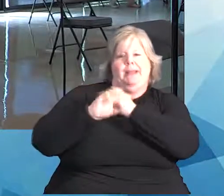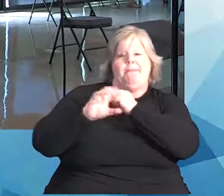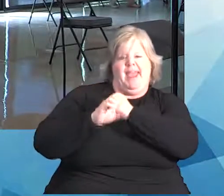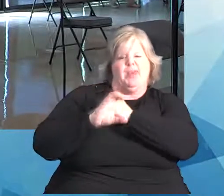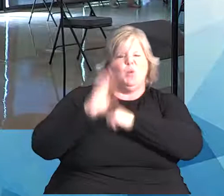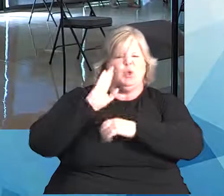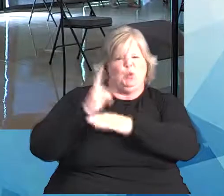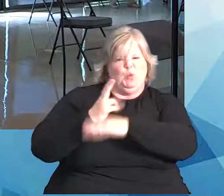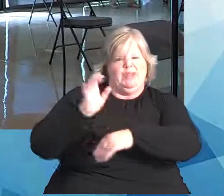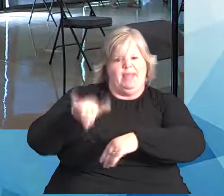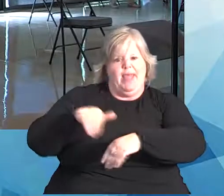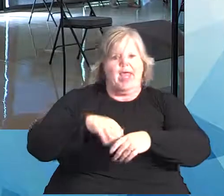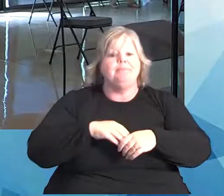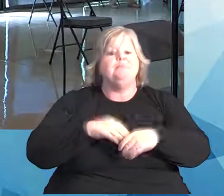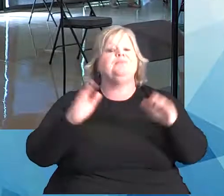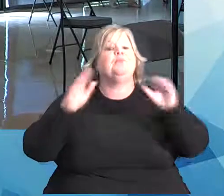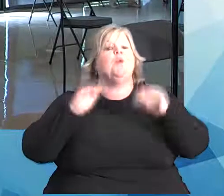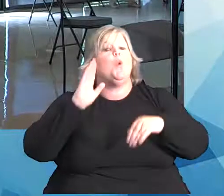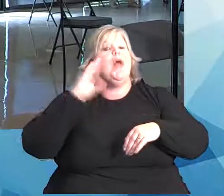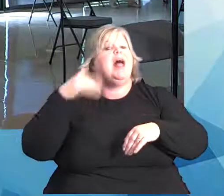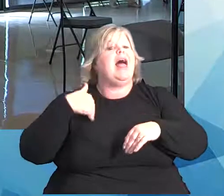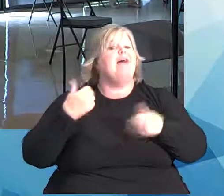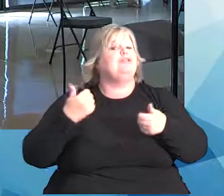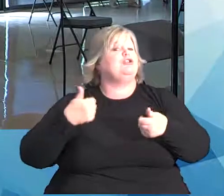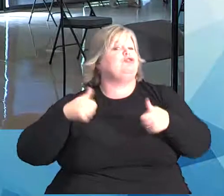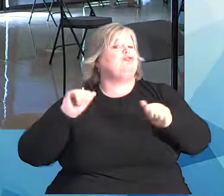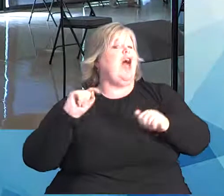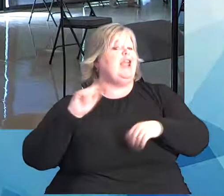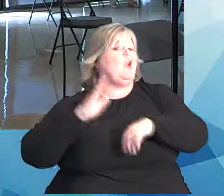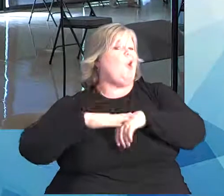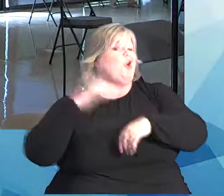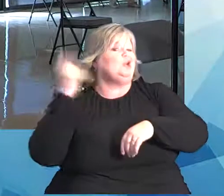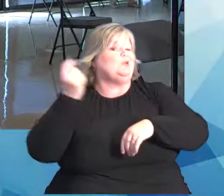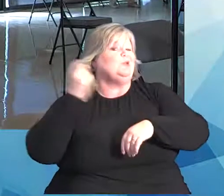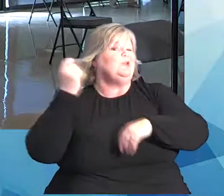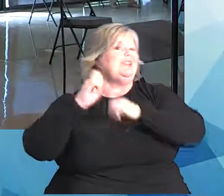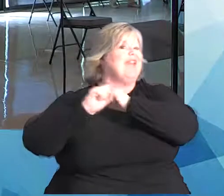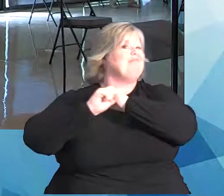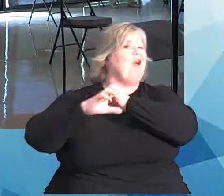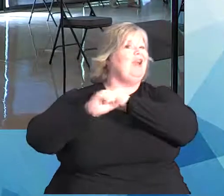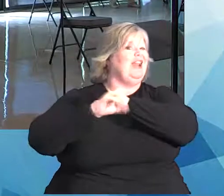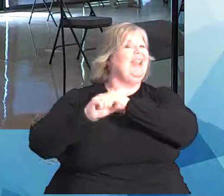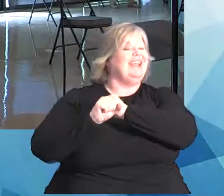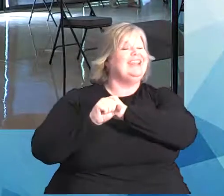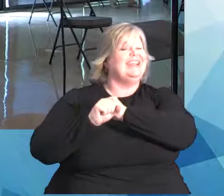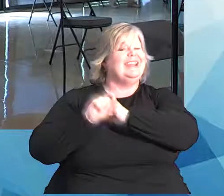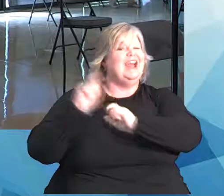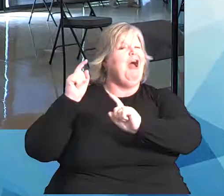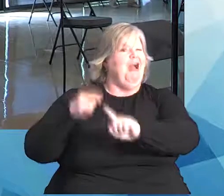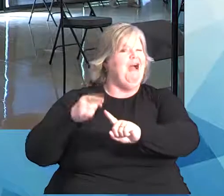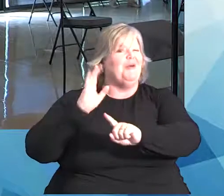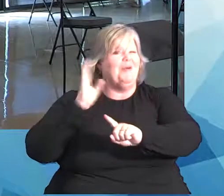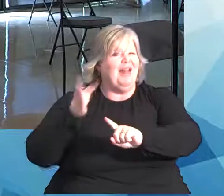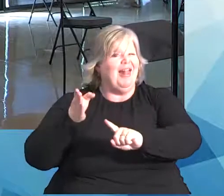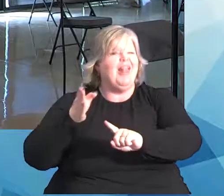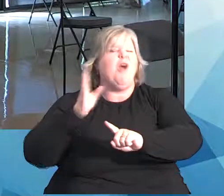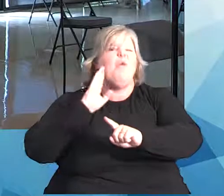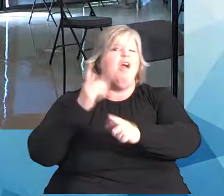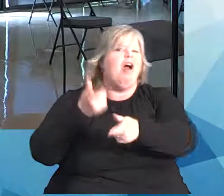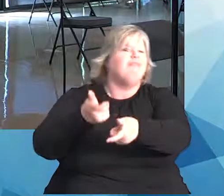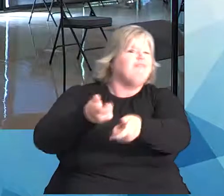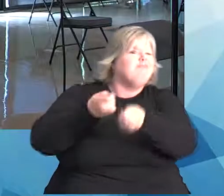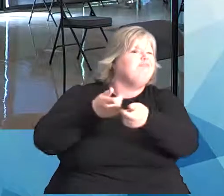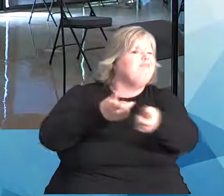through our Try It Tuesdays, Global Bites, and additional marketing, we plan on being able to engage your